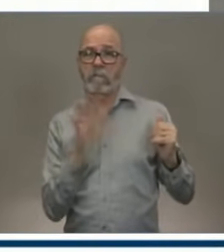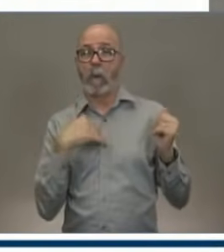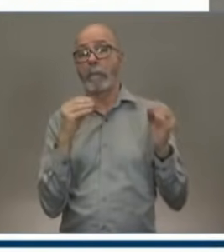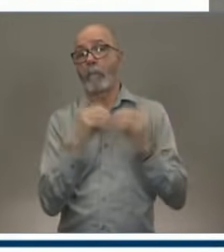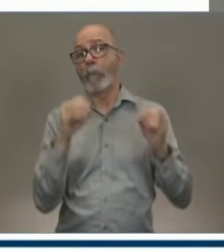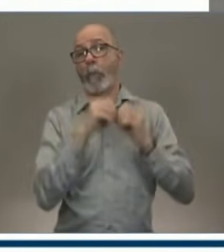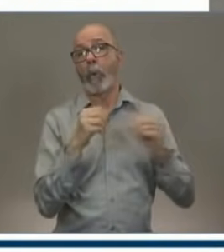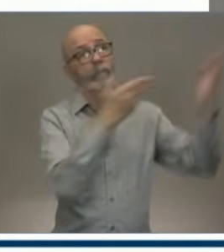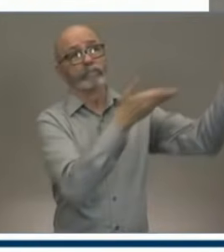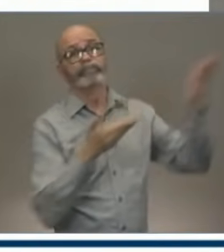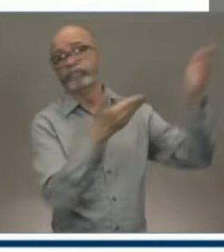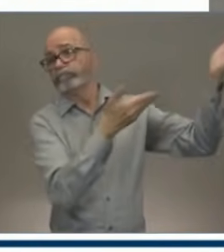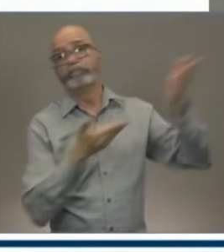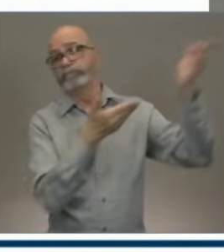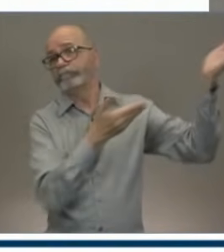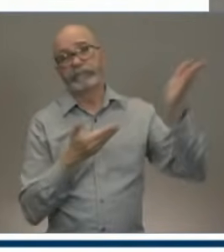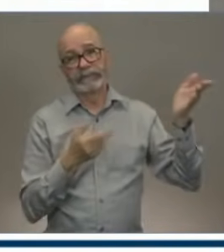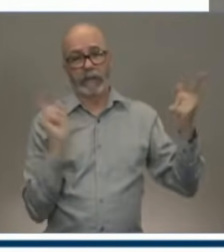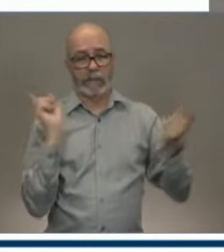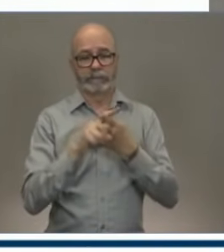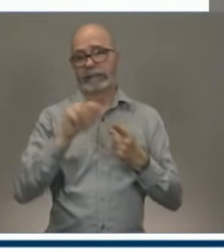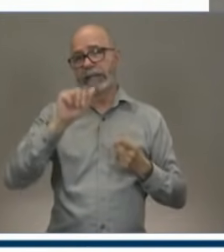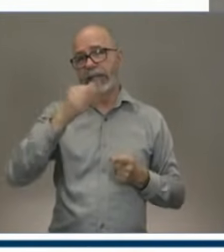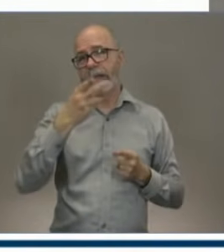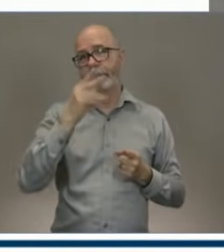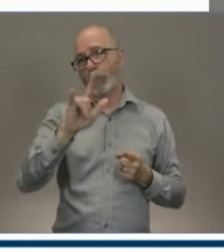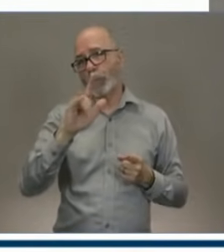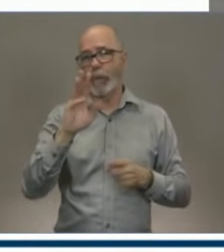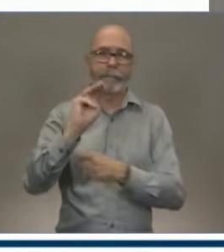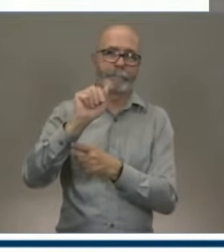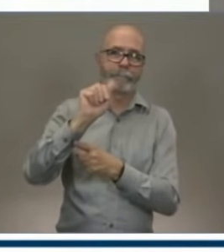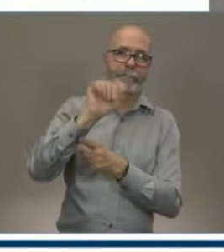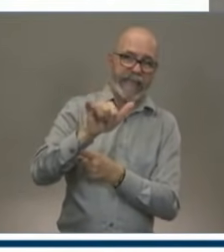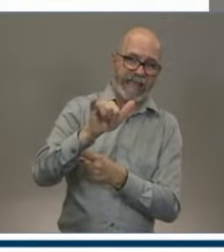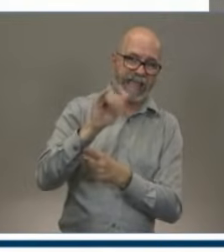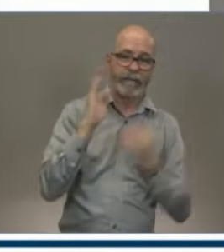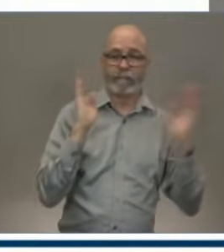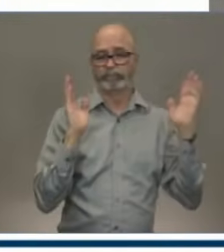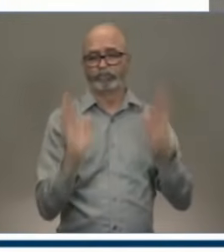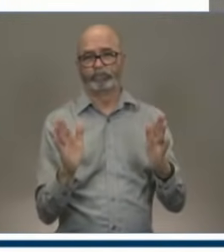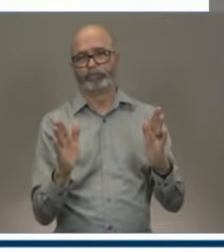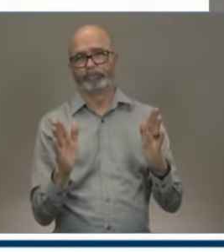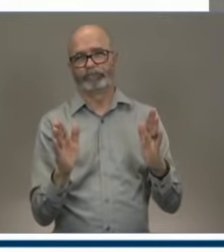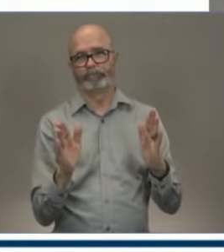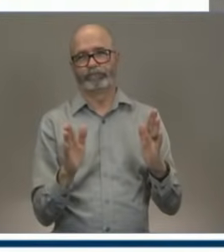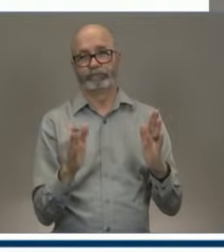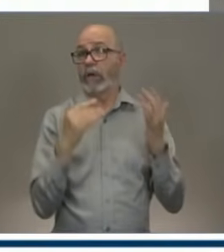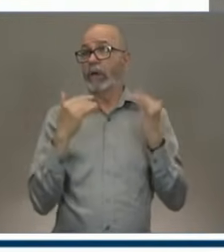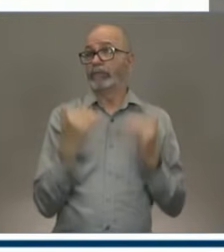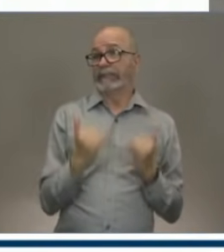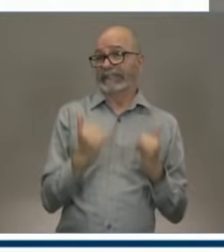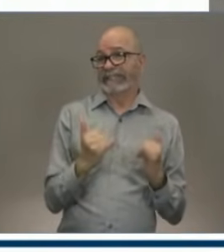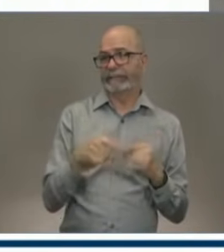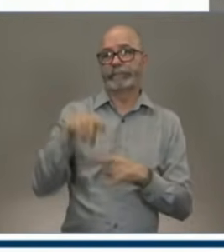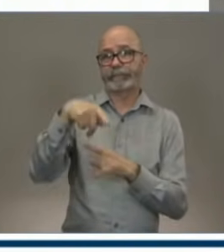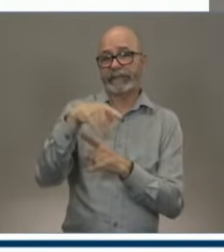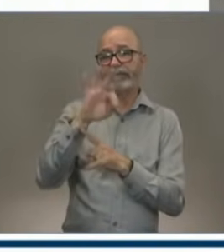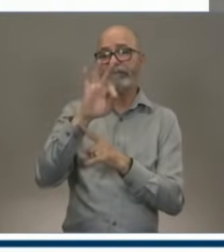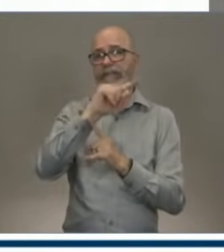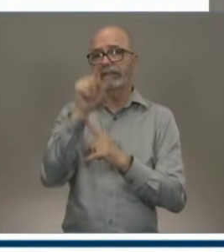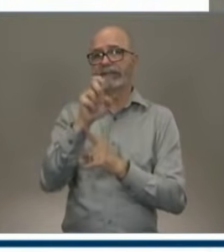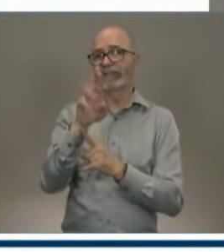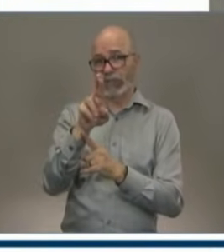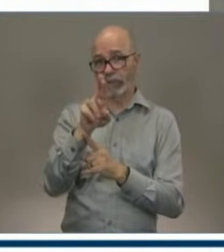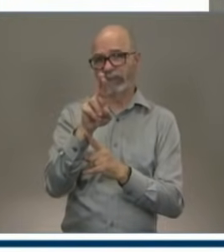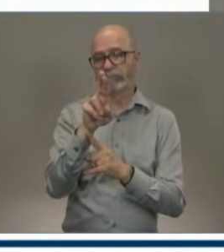in April, maybe even in May. We're just hearing today that Pfizer has announced globally that they're going to